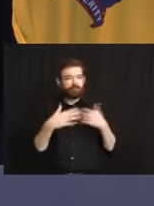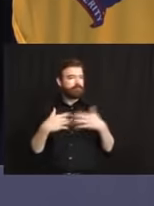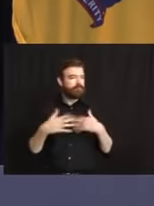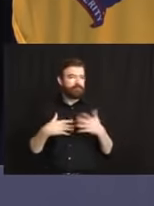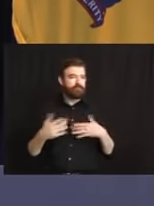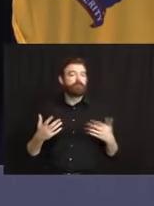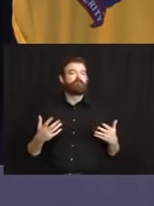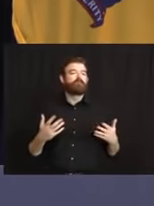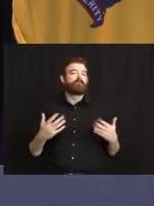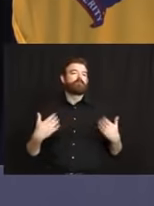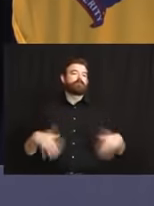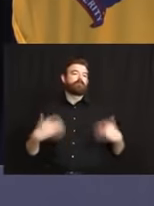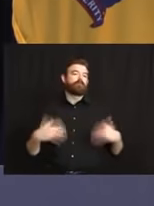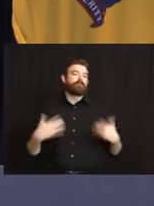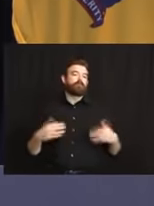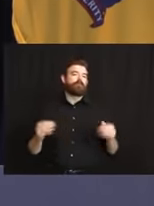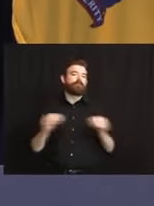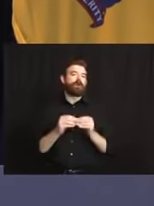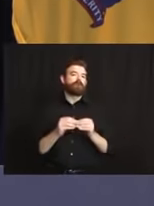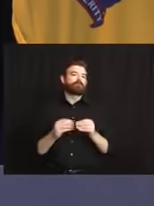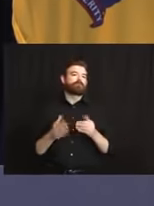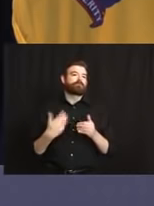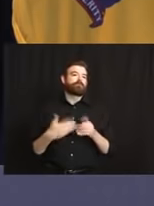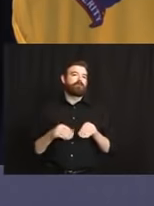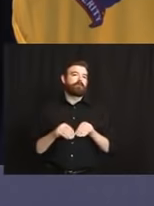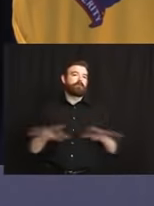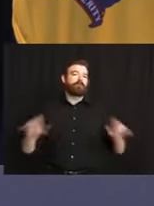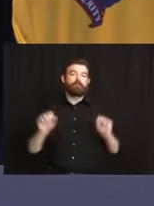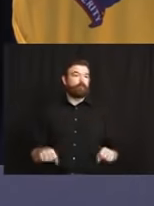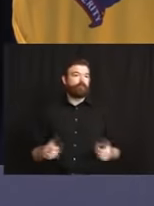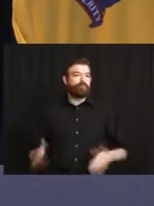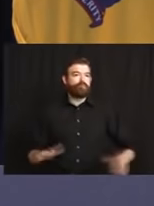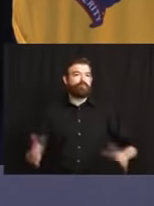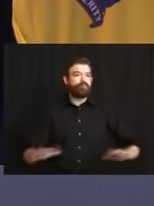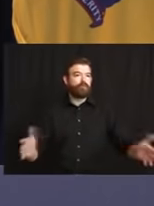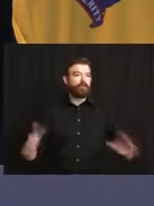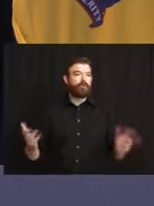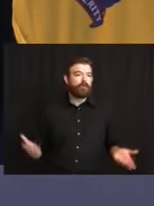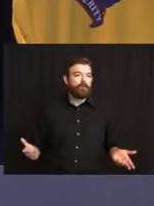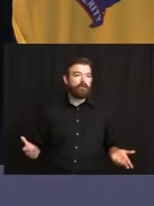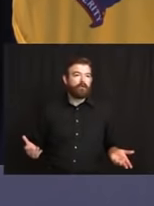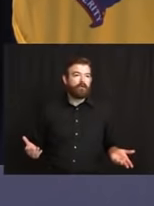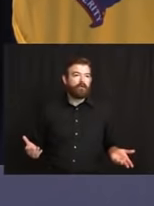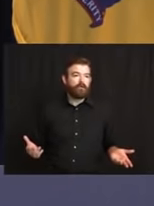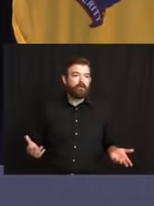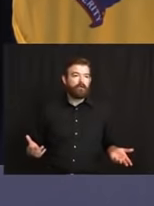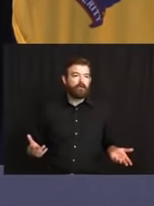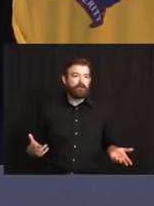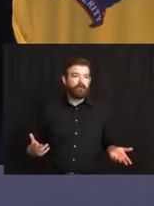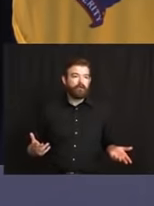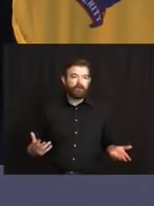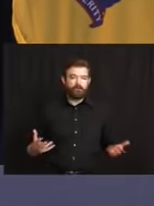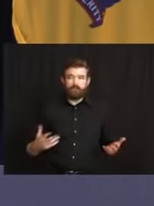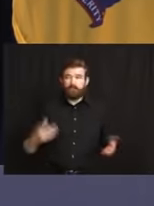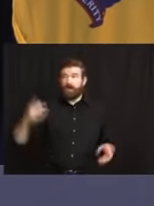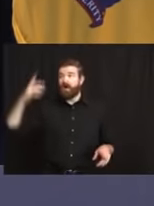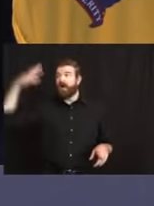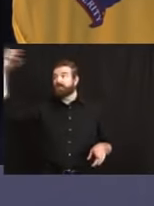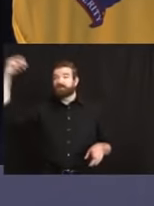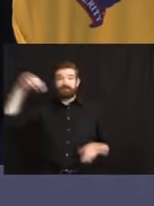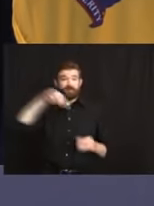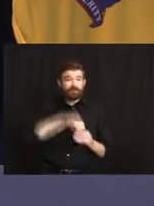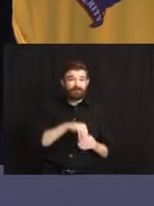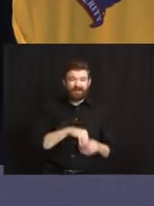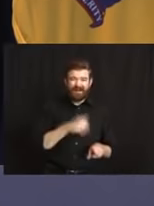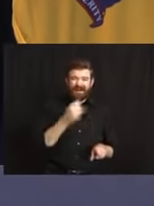dramatically more lethal. I think the number I had read at one point, 19 times more lethal. I'm not qualified to medically certify that. It's just